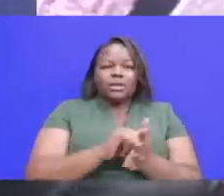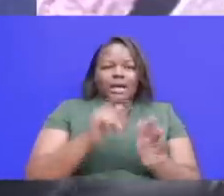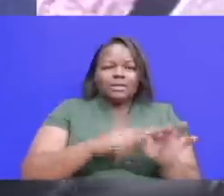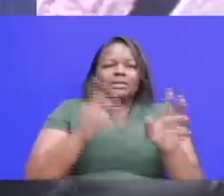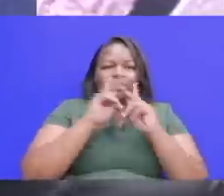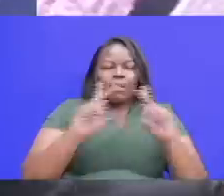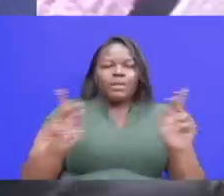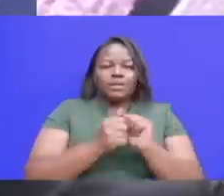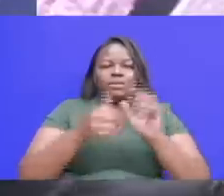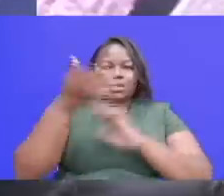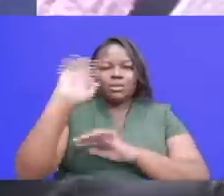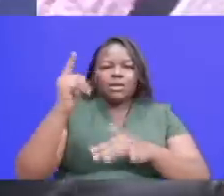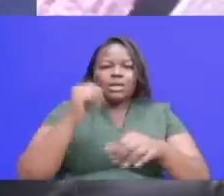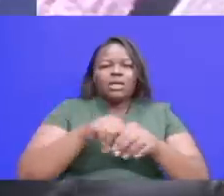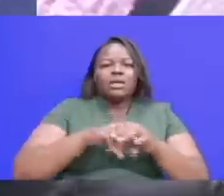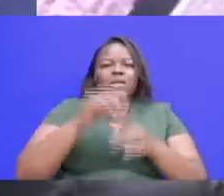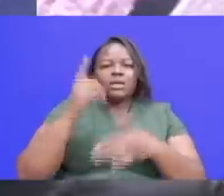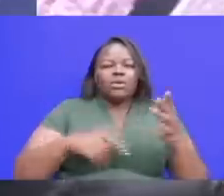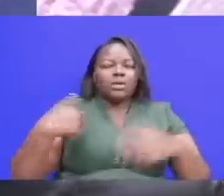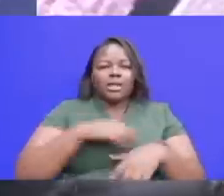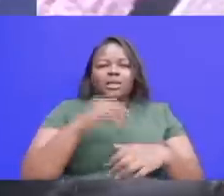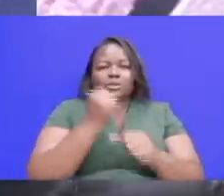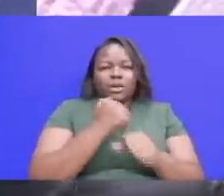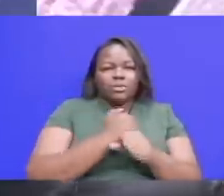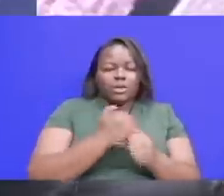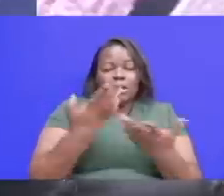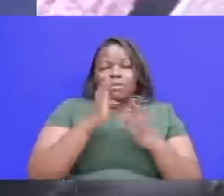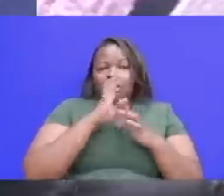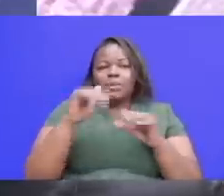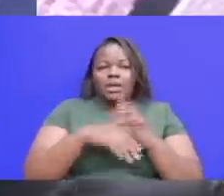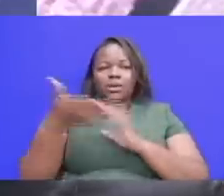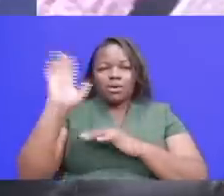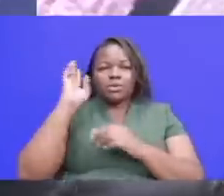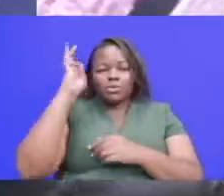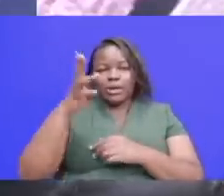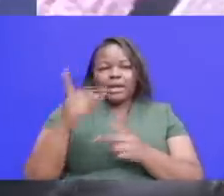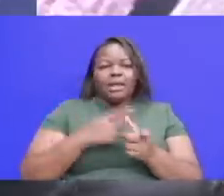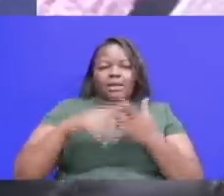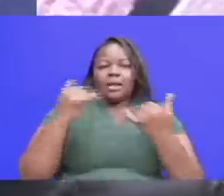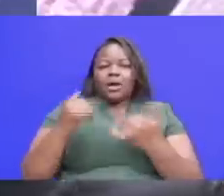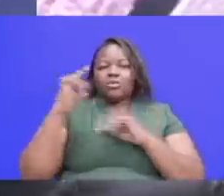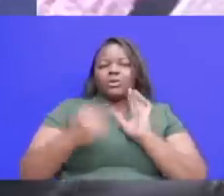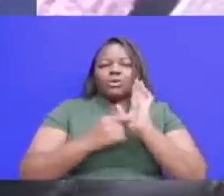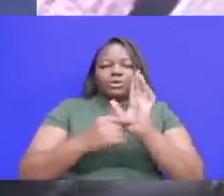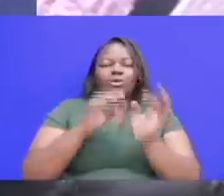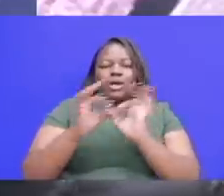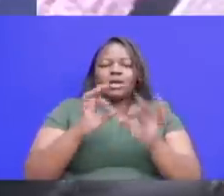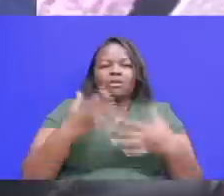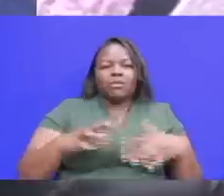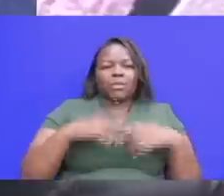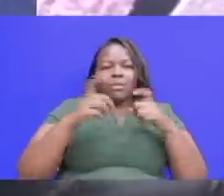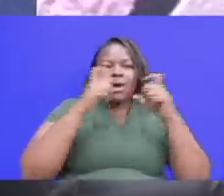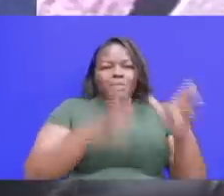with God in whatever we are doing, is it in accordance with God's will? That one will dictate whether people are seeing us